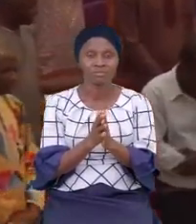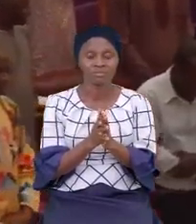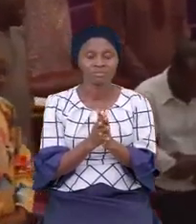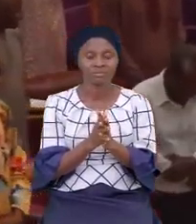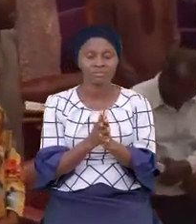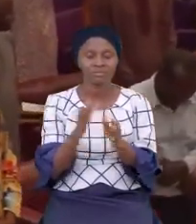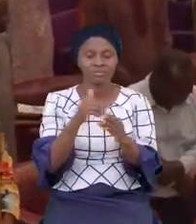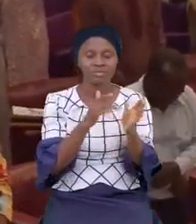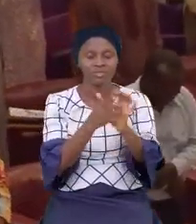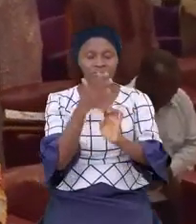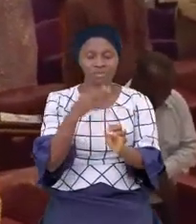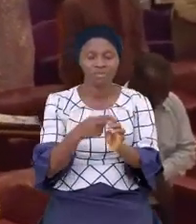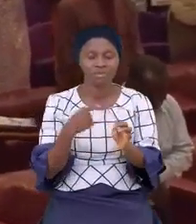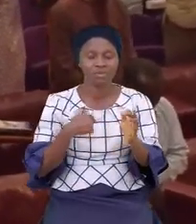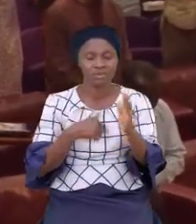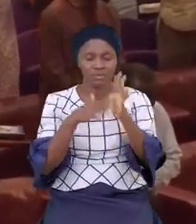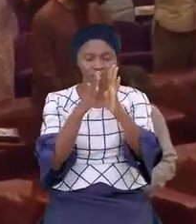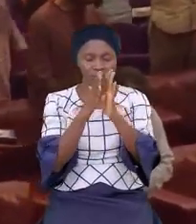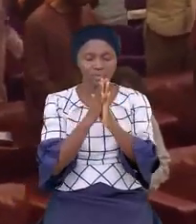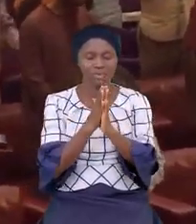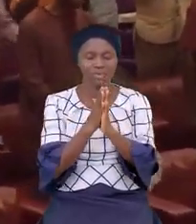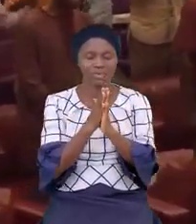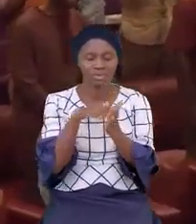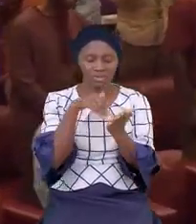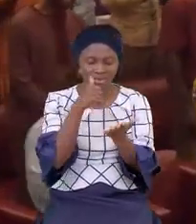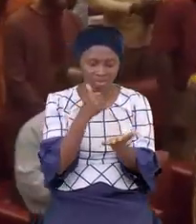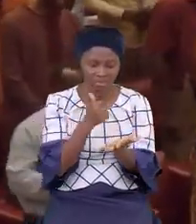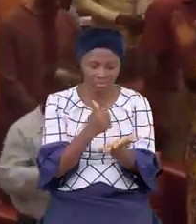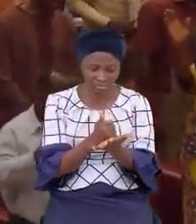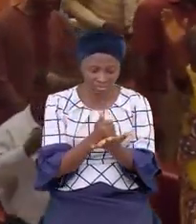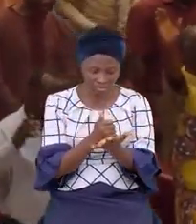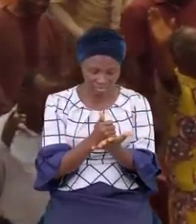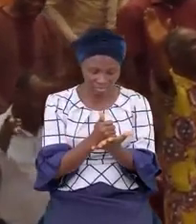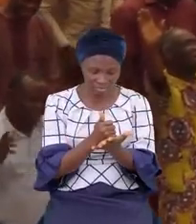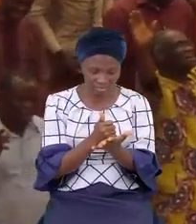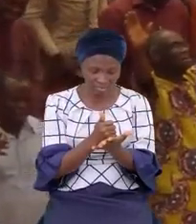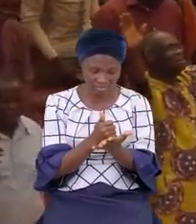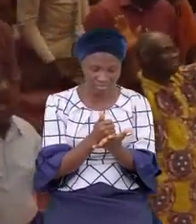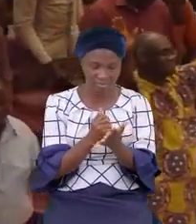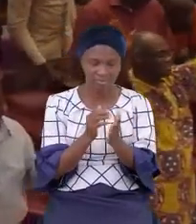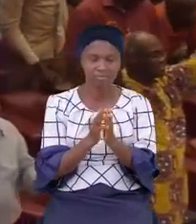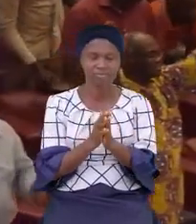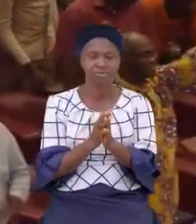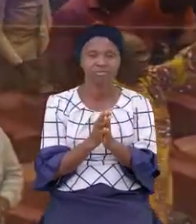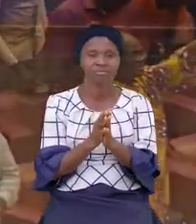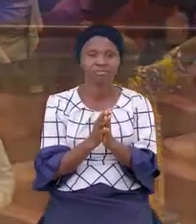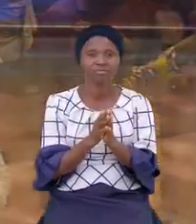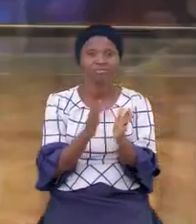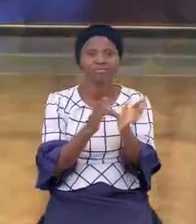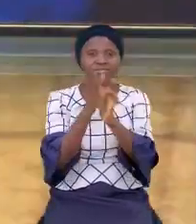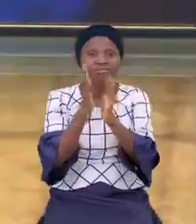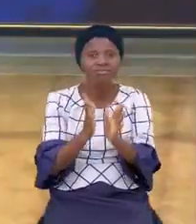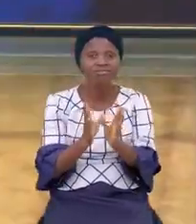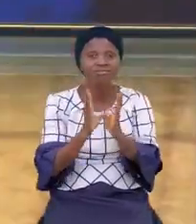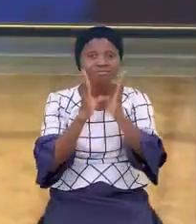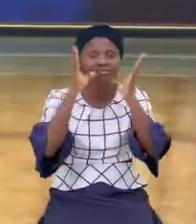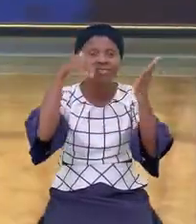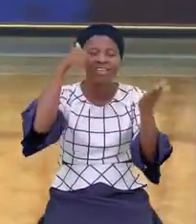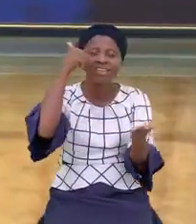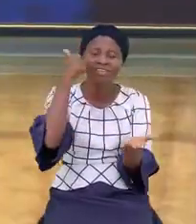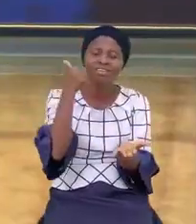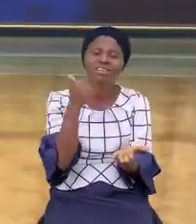In Jesus' name we pray. And the believers